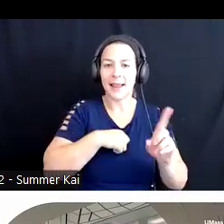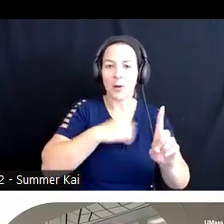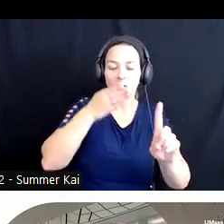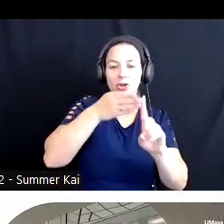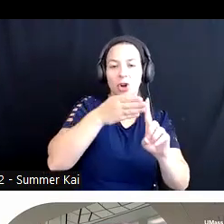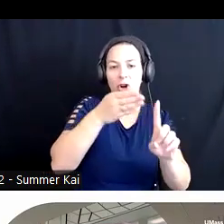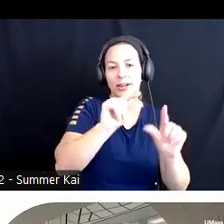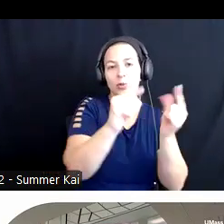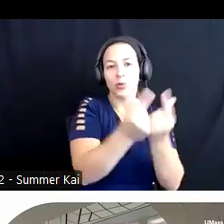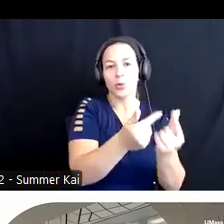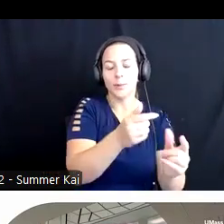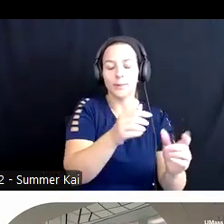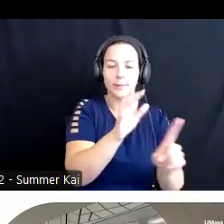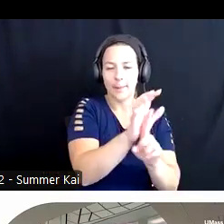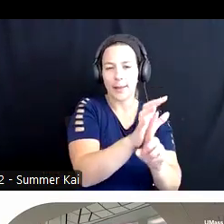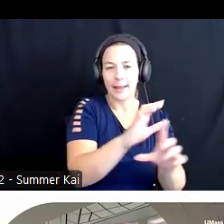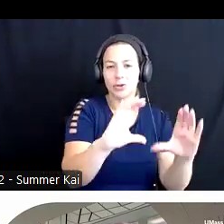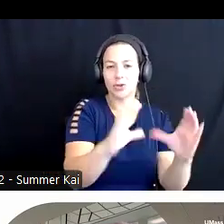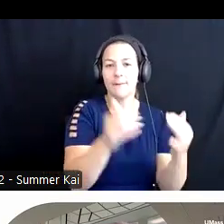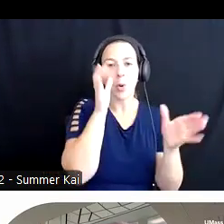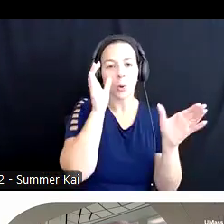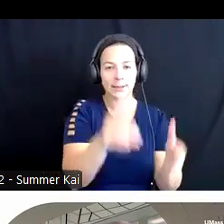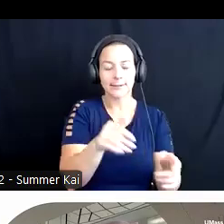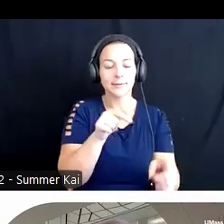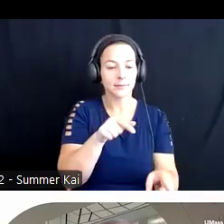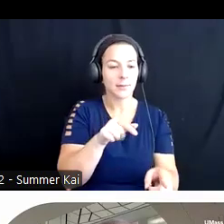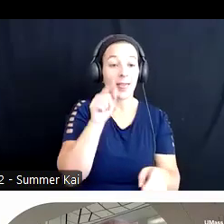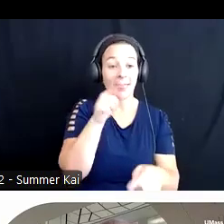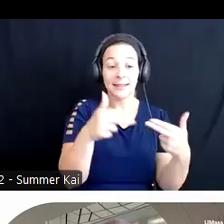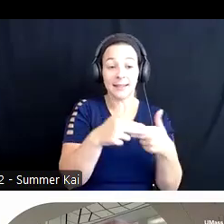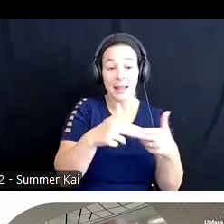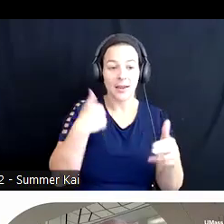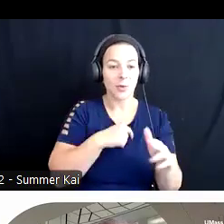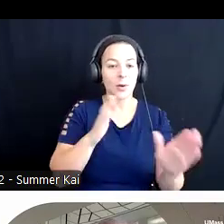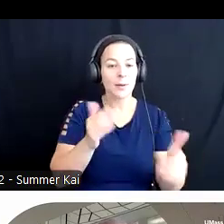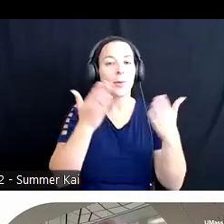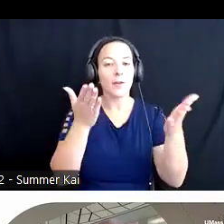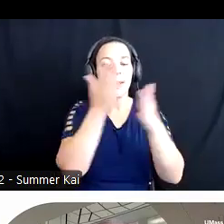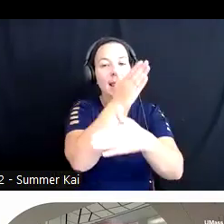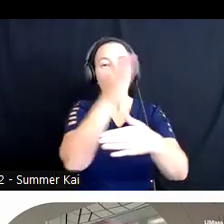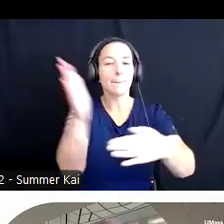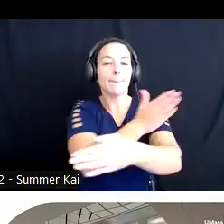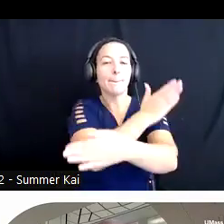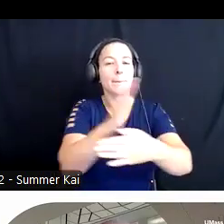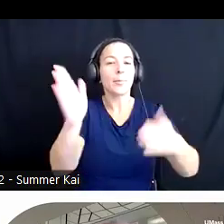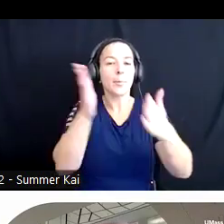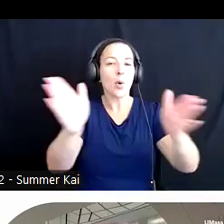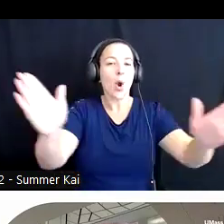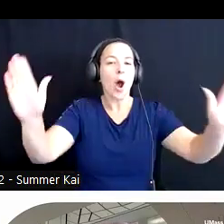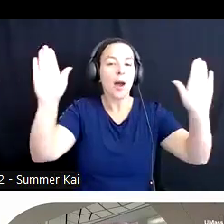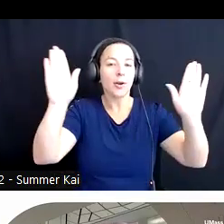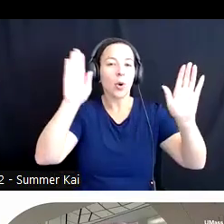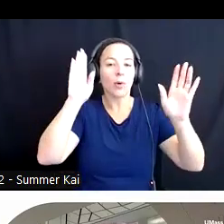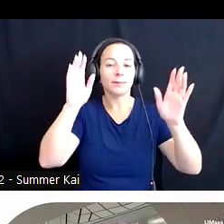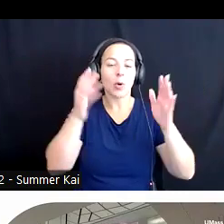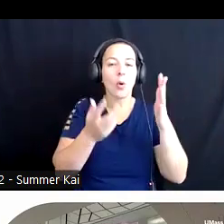target population that we're focused on. In this slide, we provide a broad conceptual overview of how we're